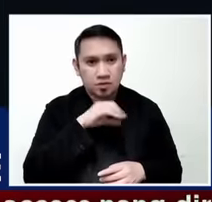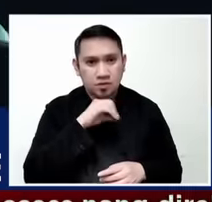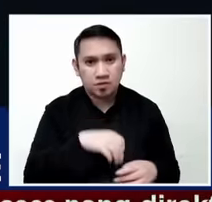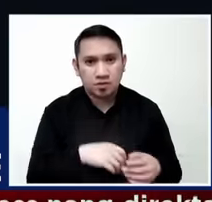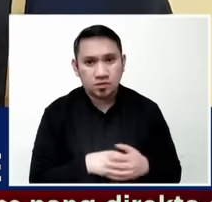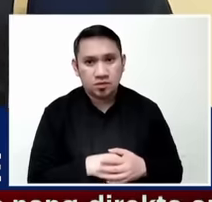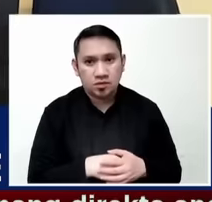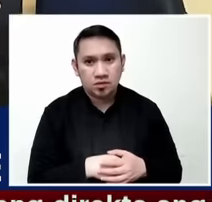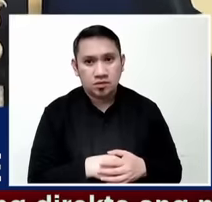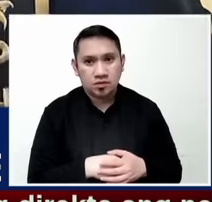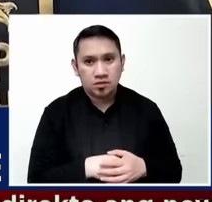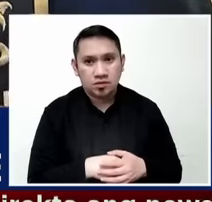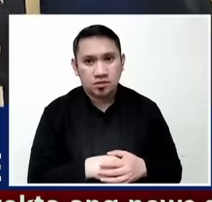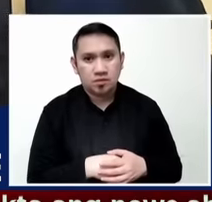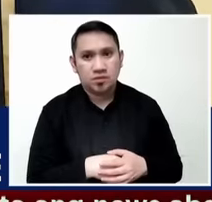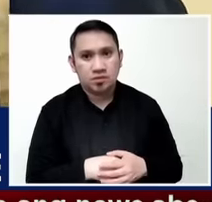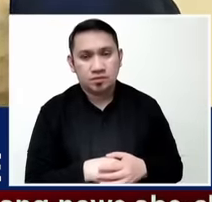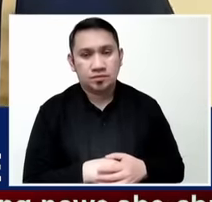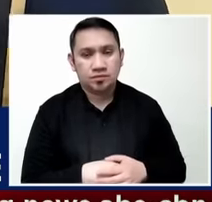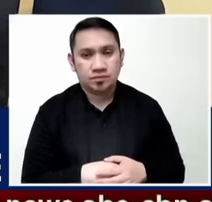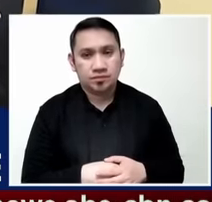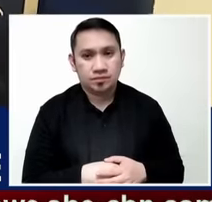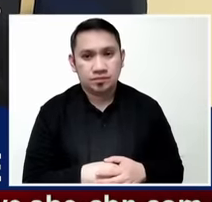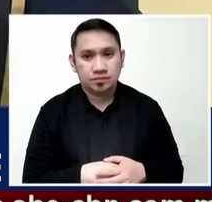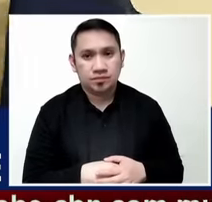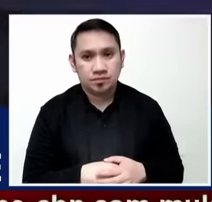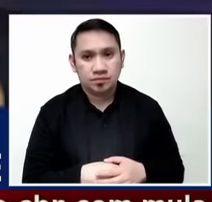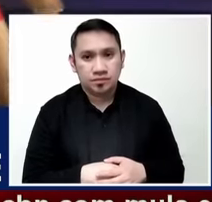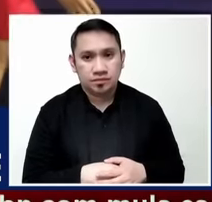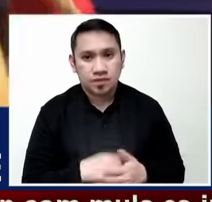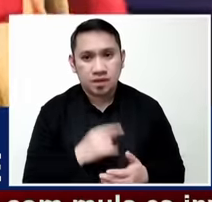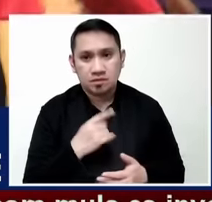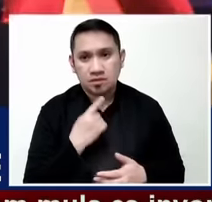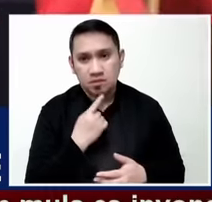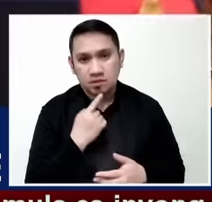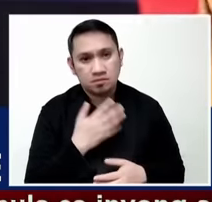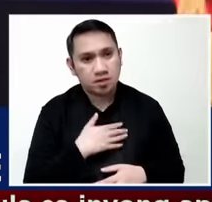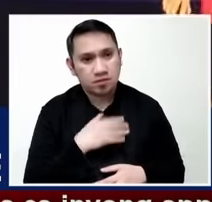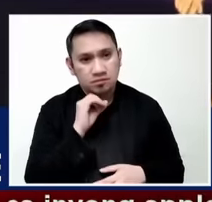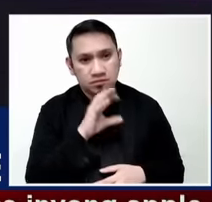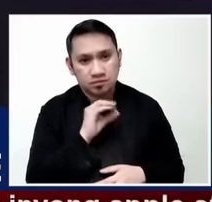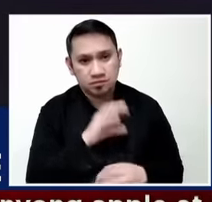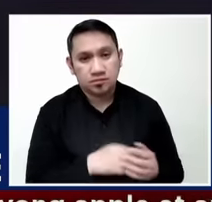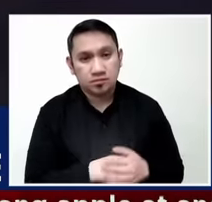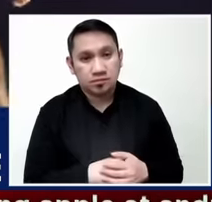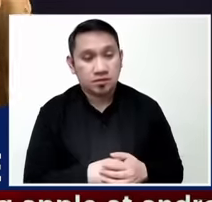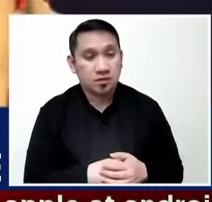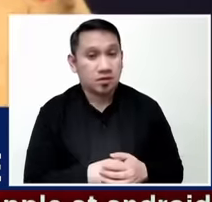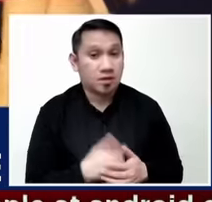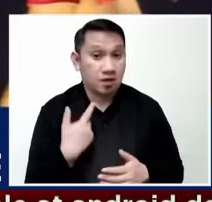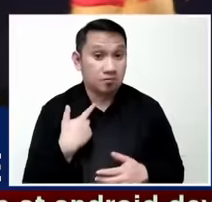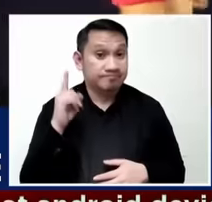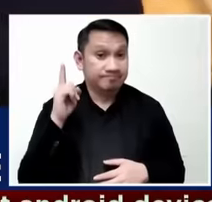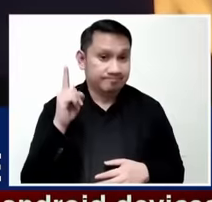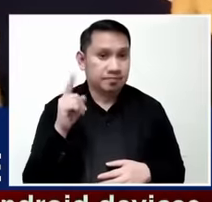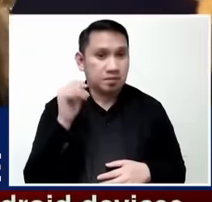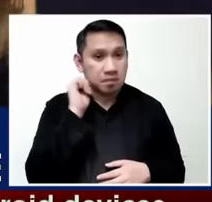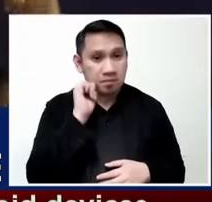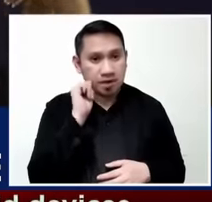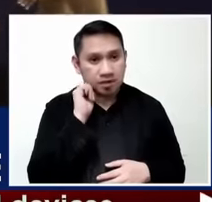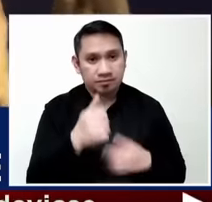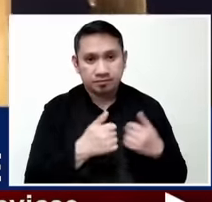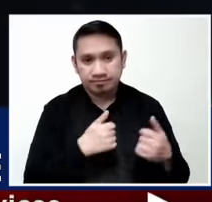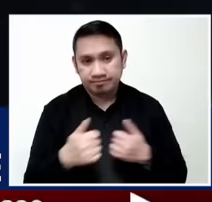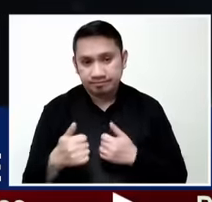to us because when I wish she was still on this earth. But I miss her to death. 21 Pinay beauties naman ang lumaban para sa Miss